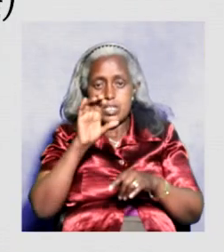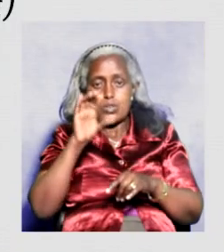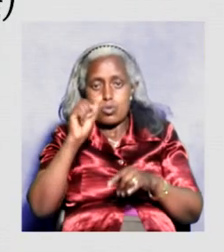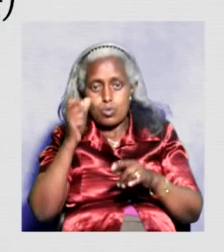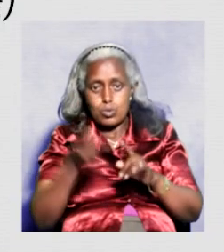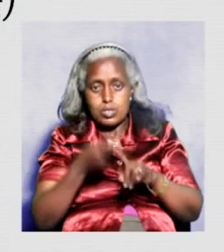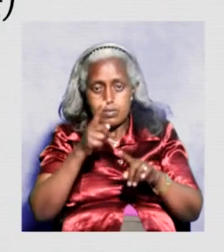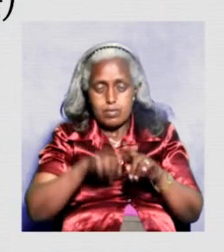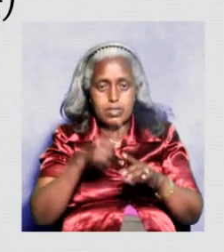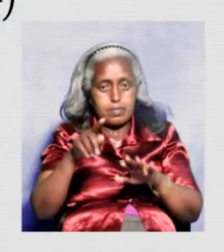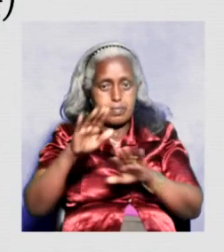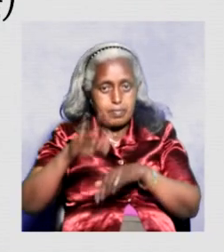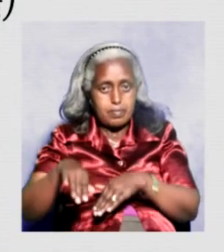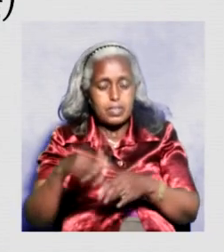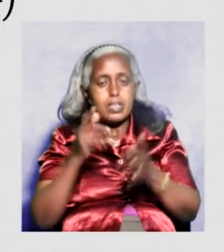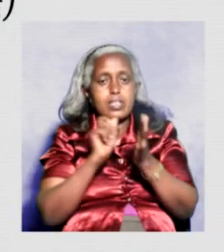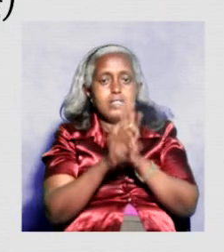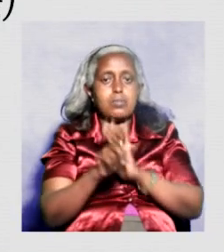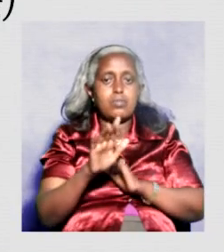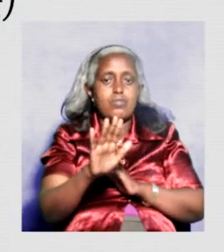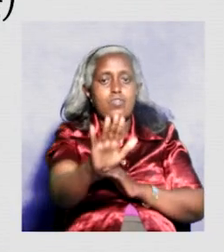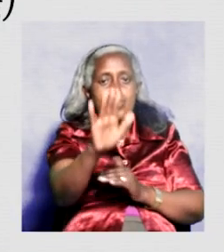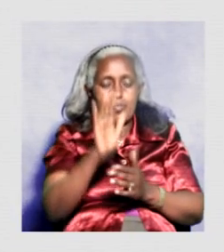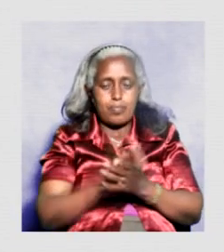these examples for you.